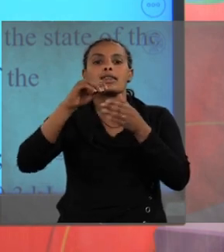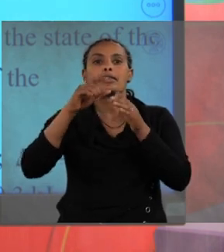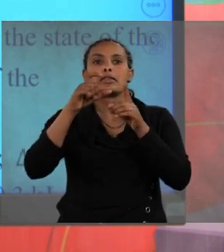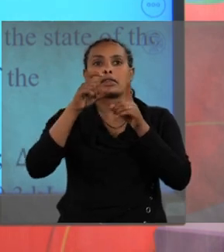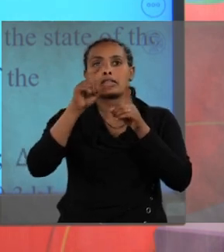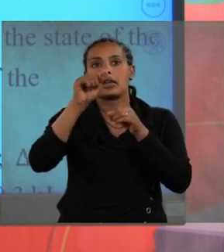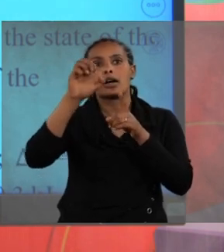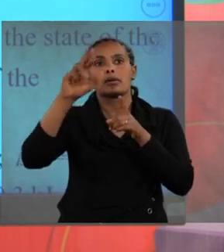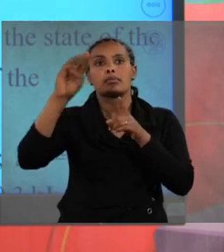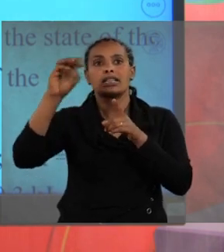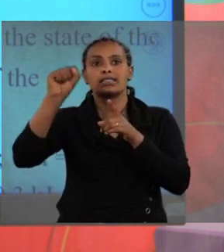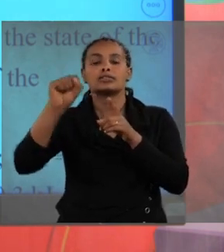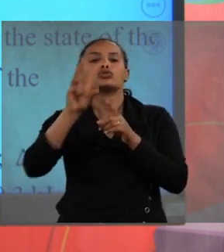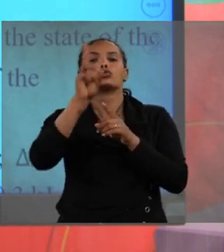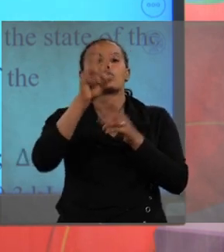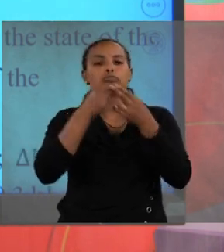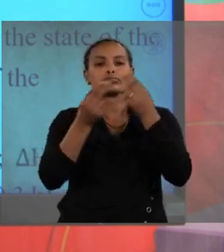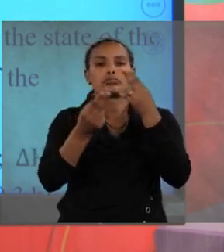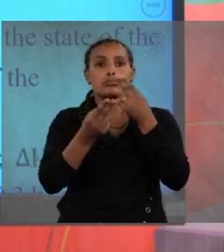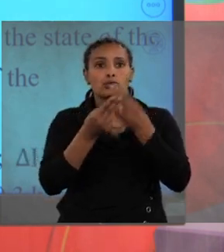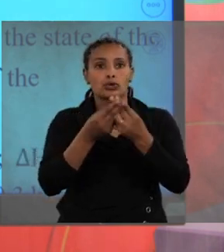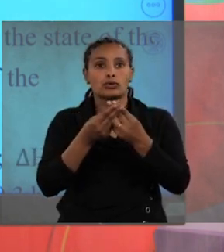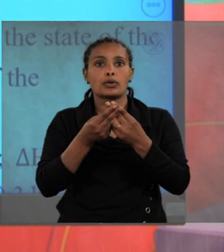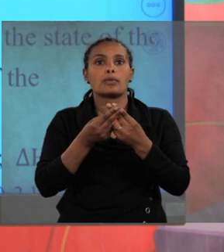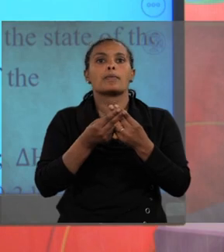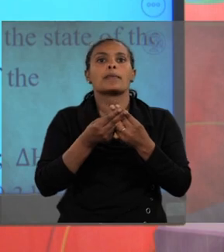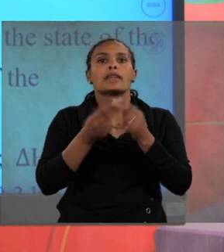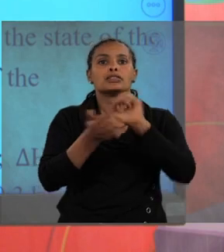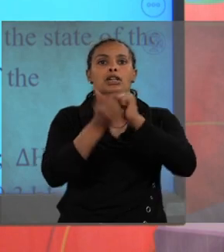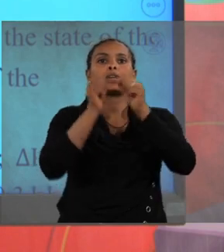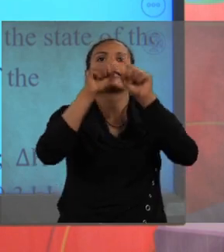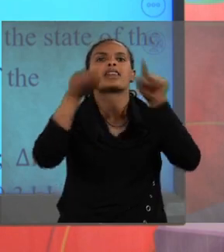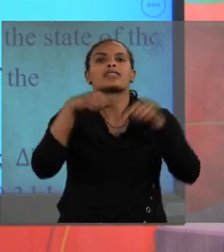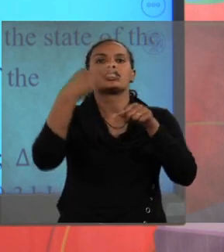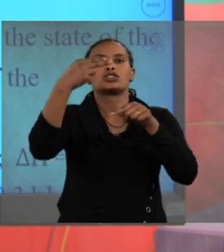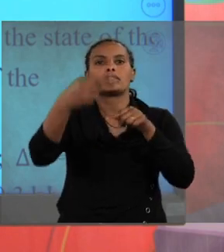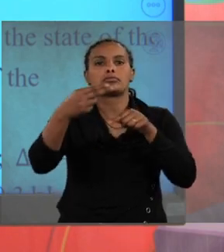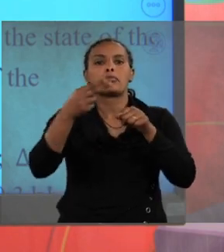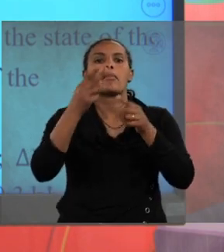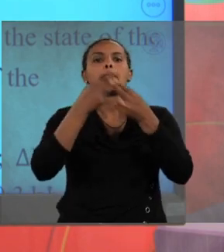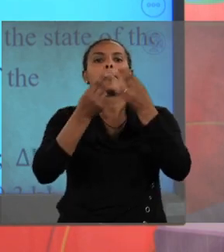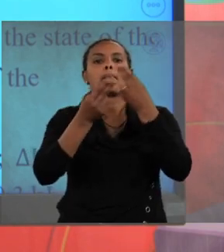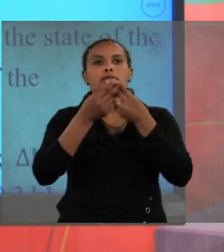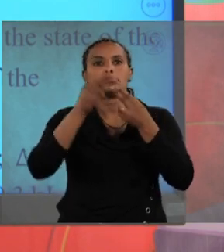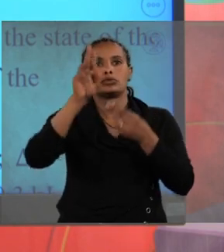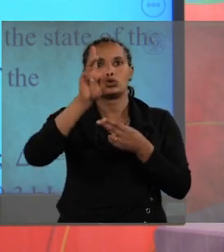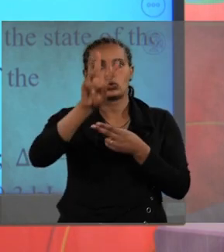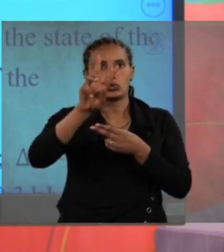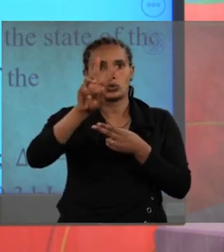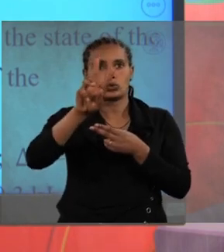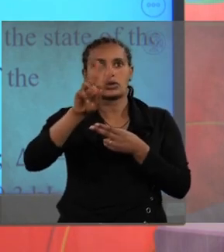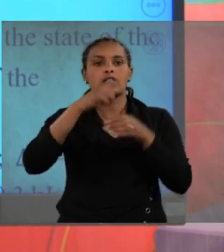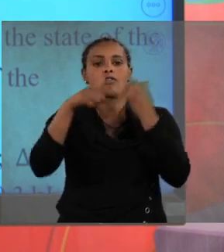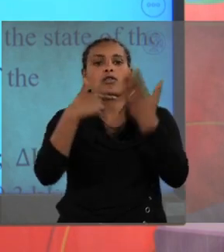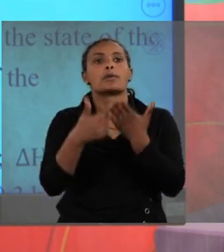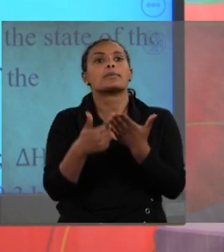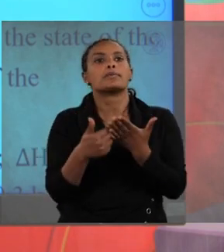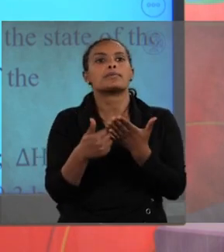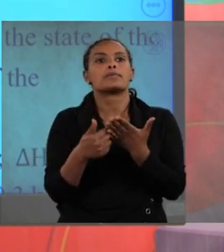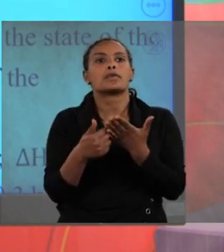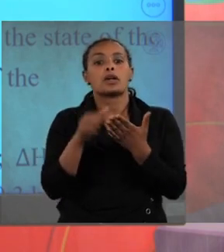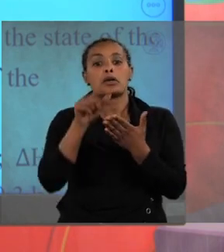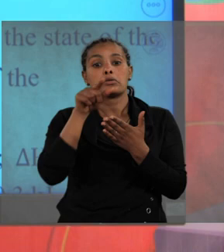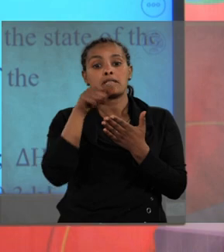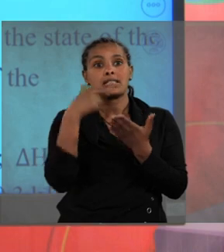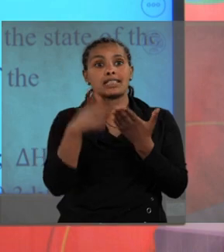reaction by 2, you have to multiply enthalpy change by 2. Therefore,